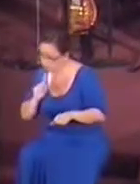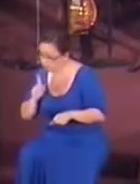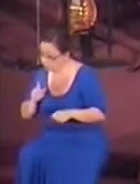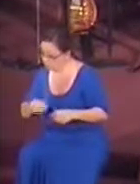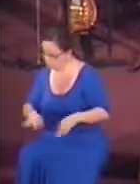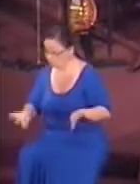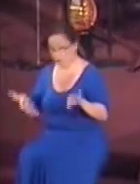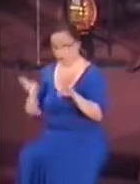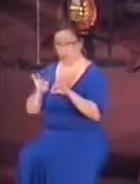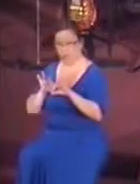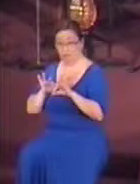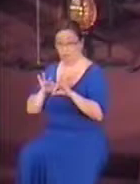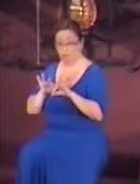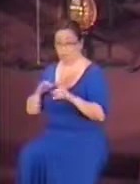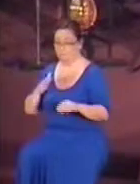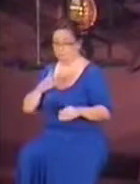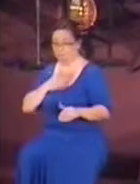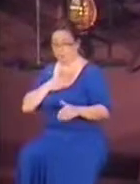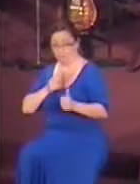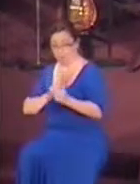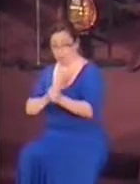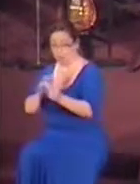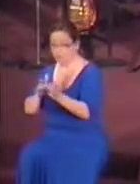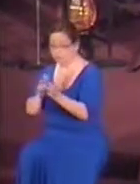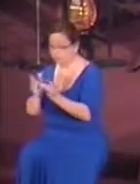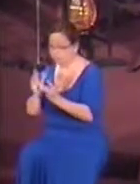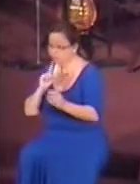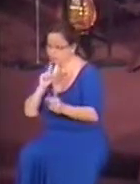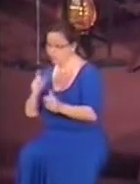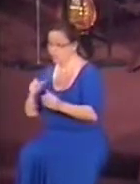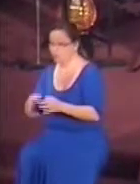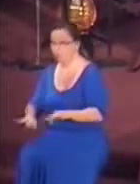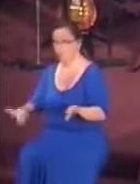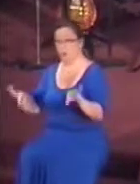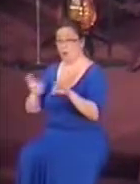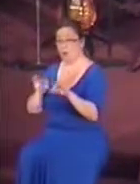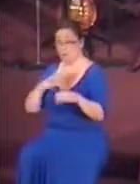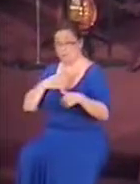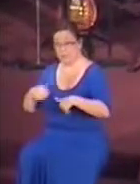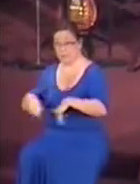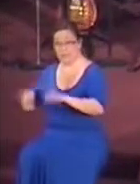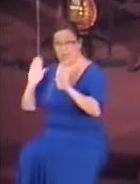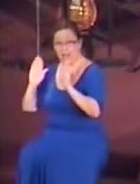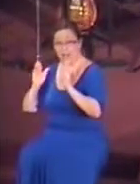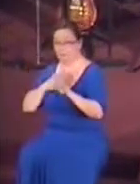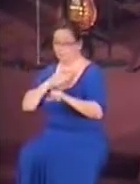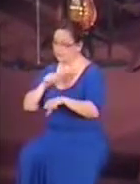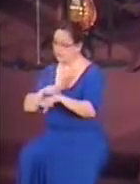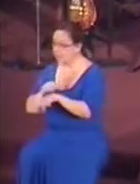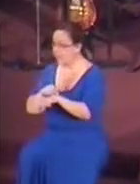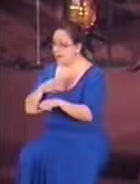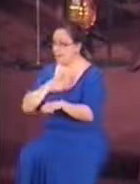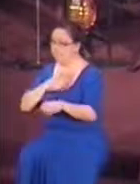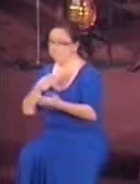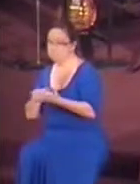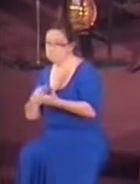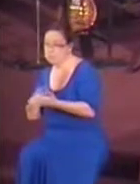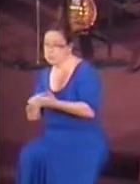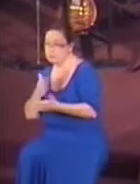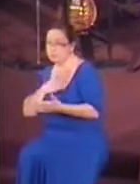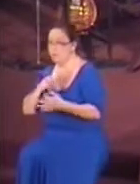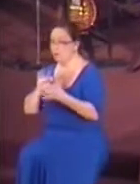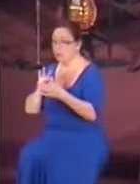it? Will my following Jesus really be worth my sacrifice, my time, my money,